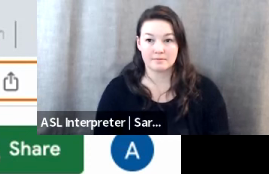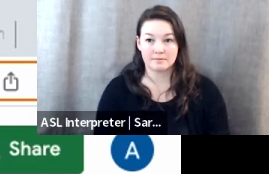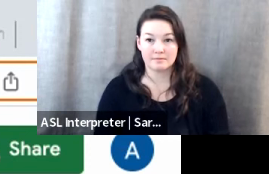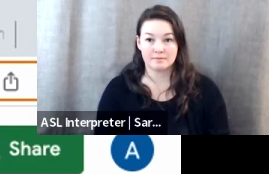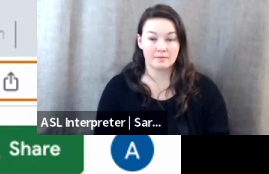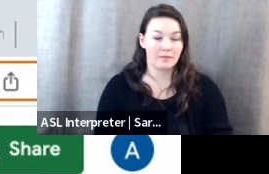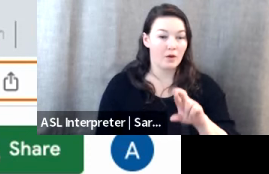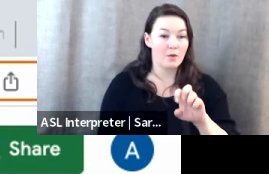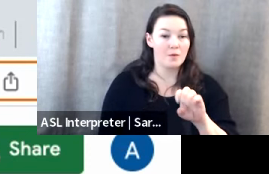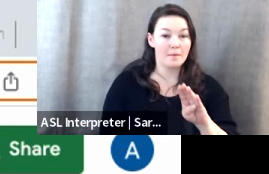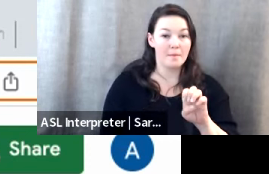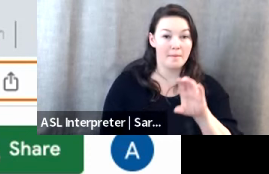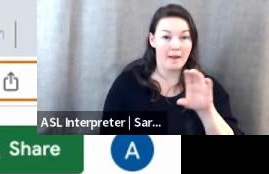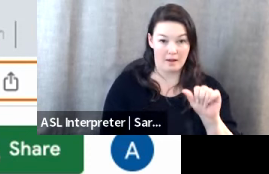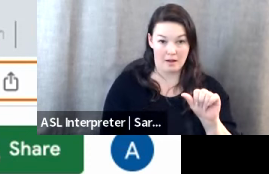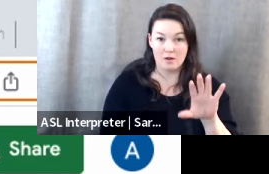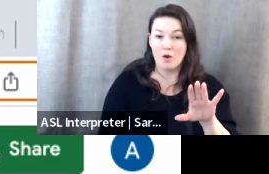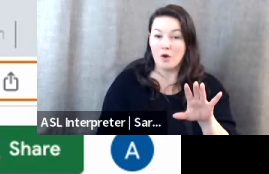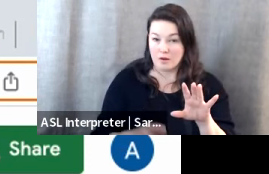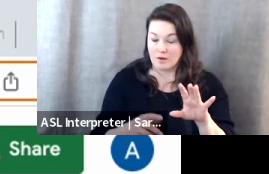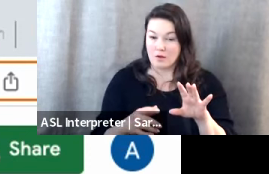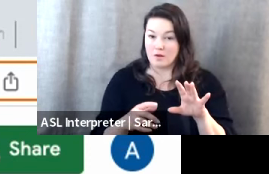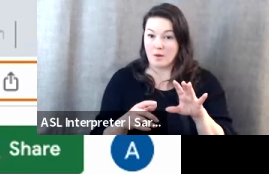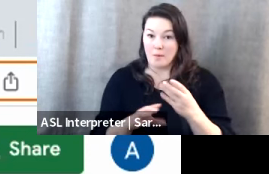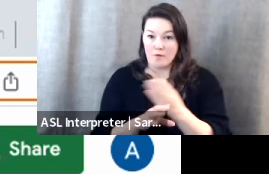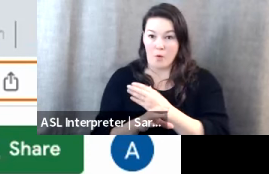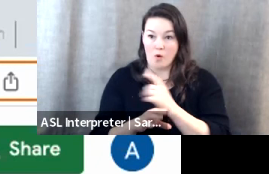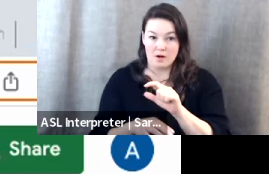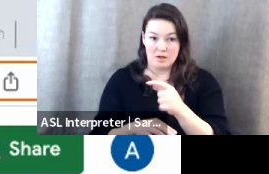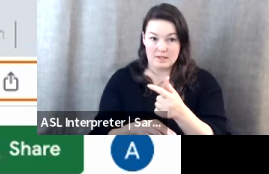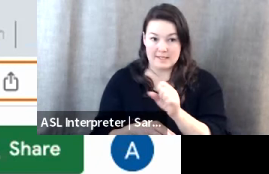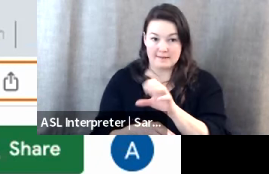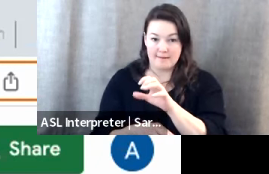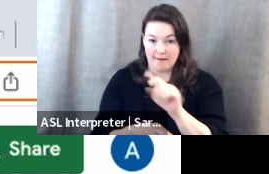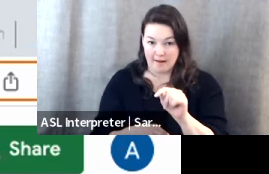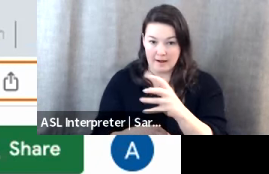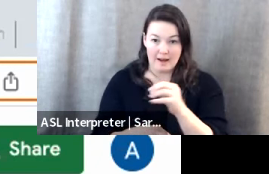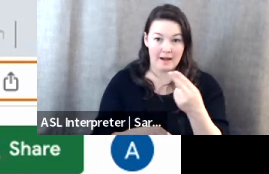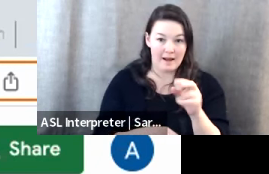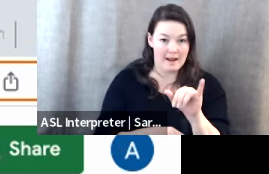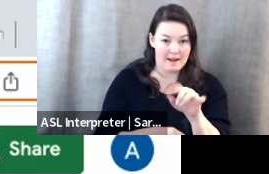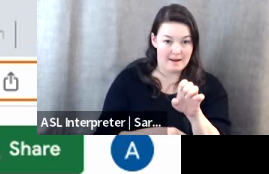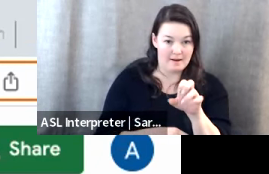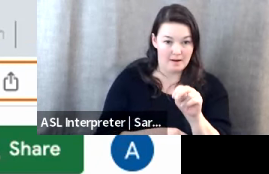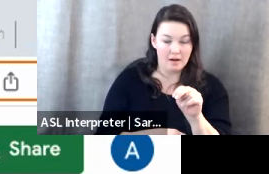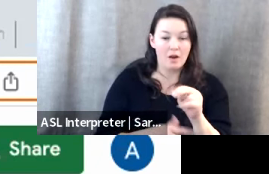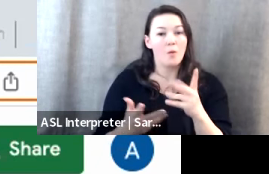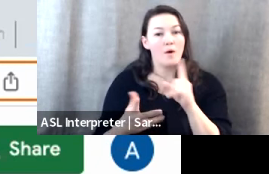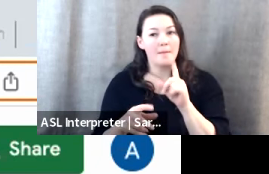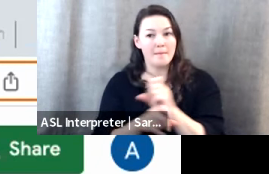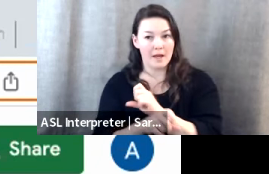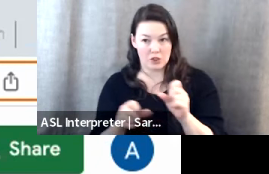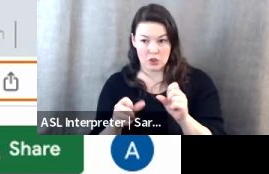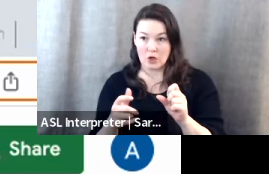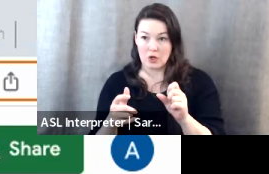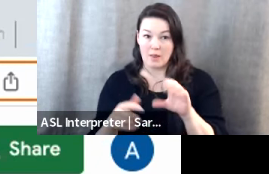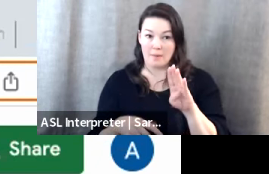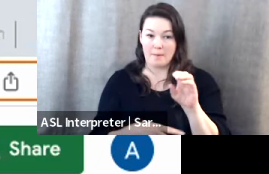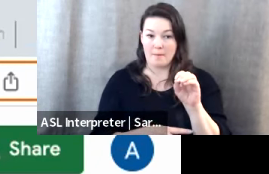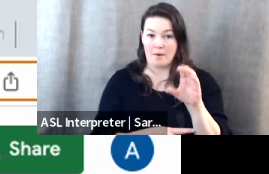quick before we go to Scott and Hayden, I just want to confirm the Boulder County staff on the call are recording the questions as they come